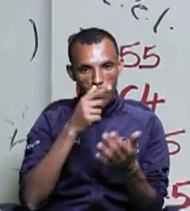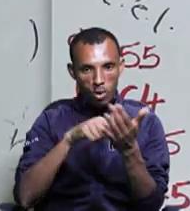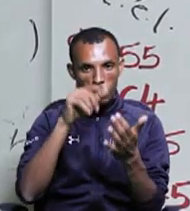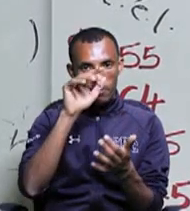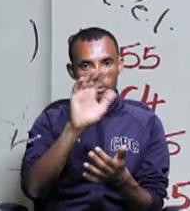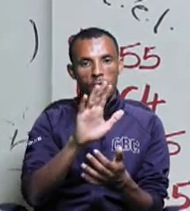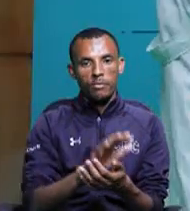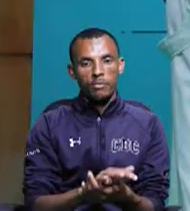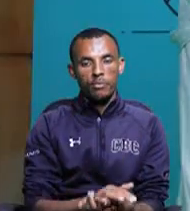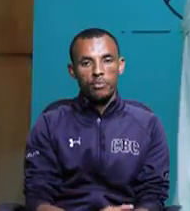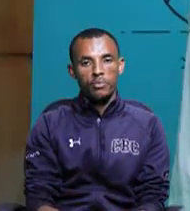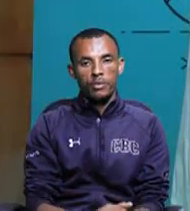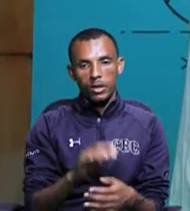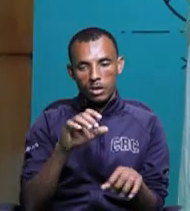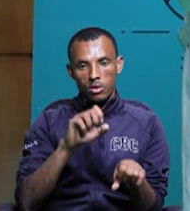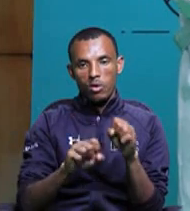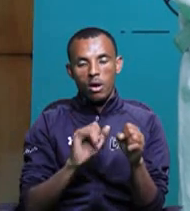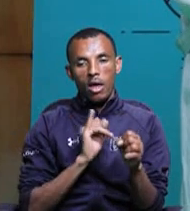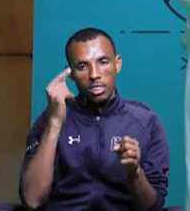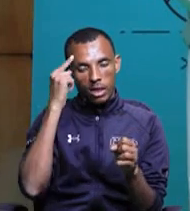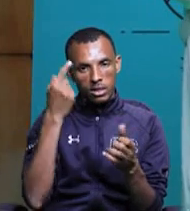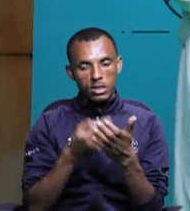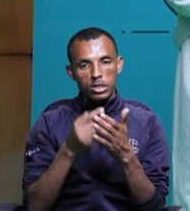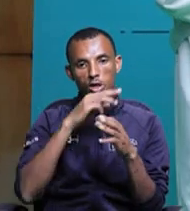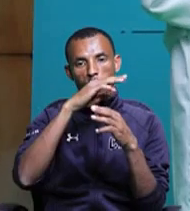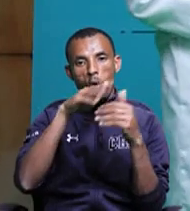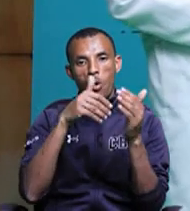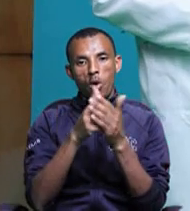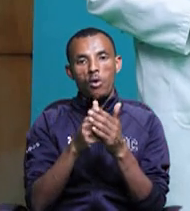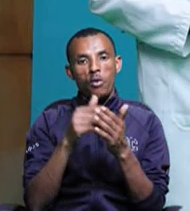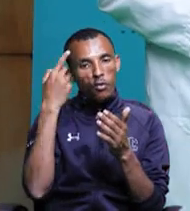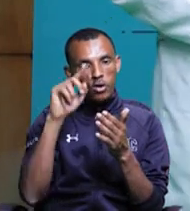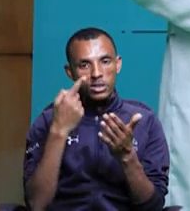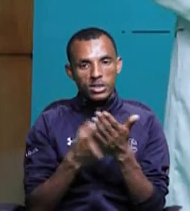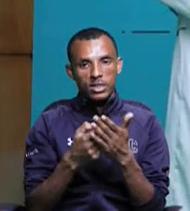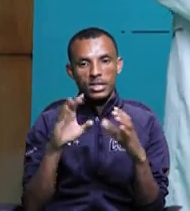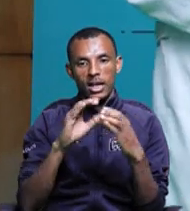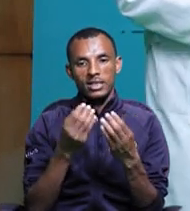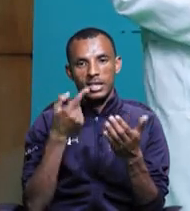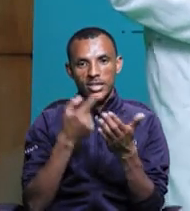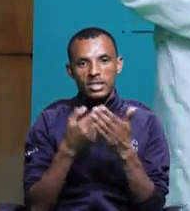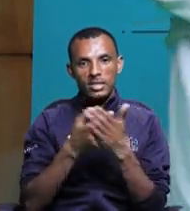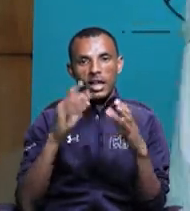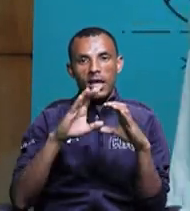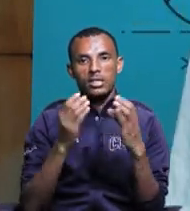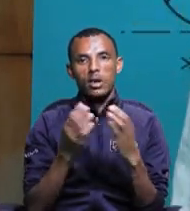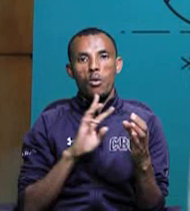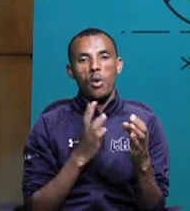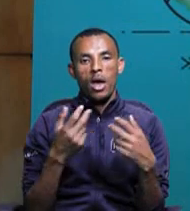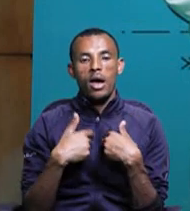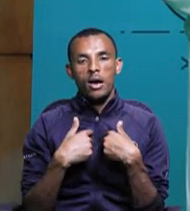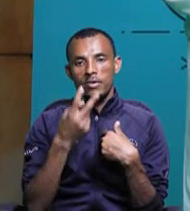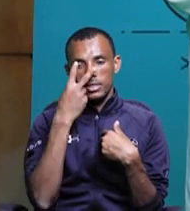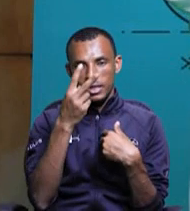54.5 it will be. So I think this is the whole for this class. In this class, we have seen